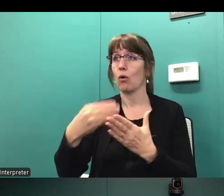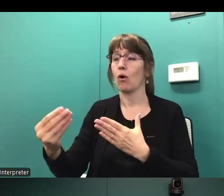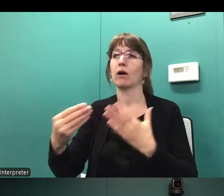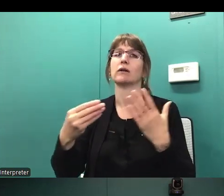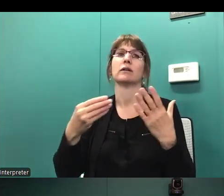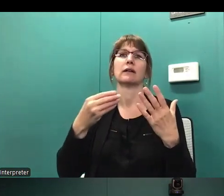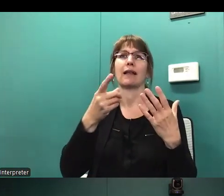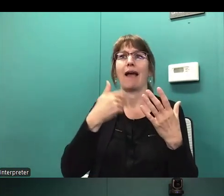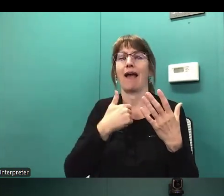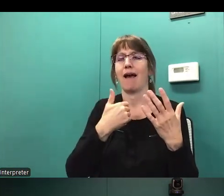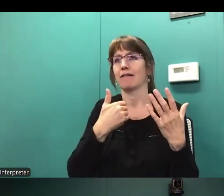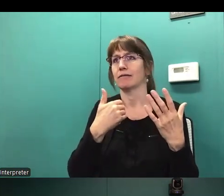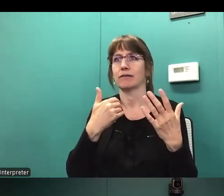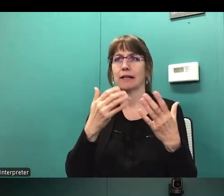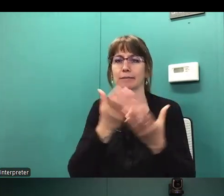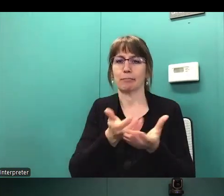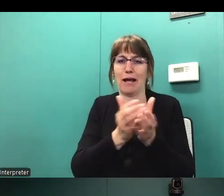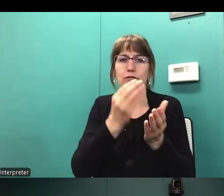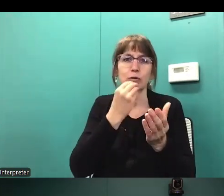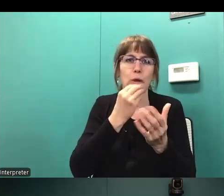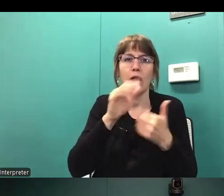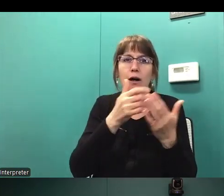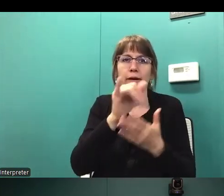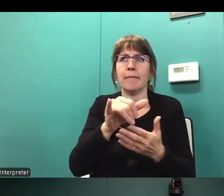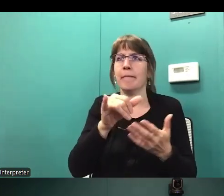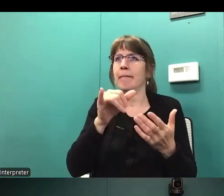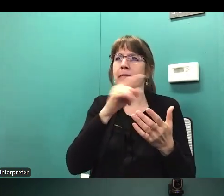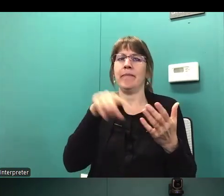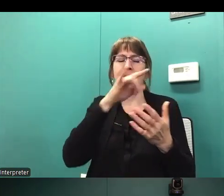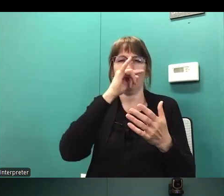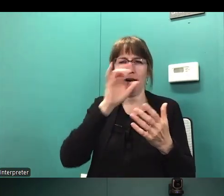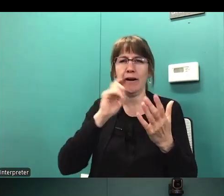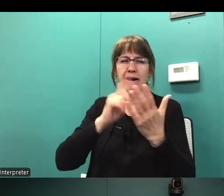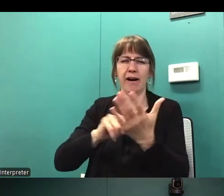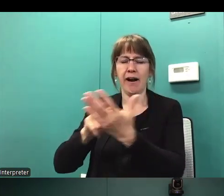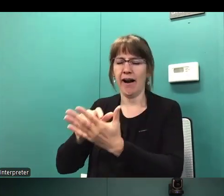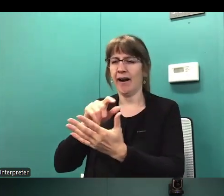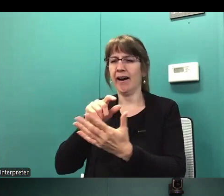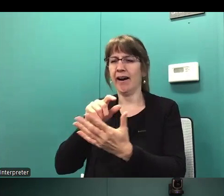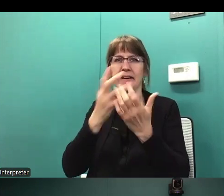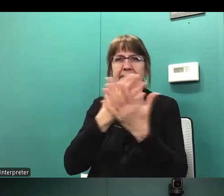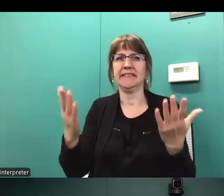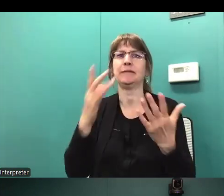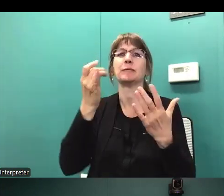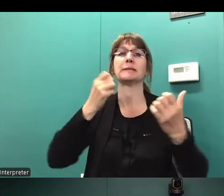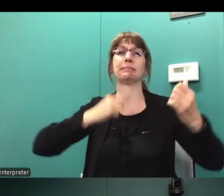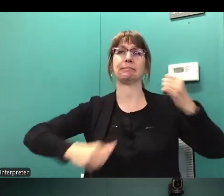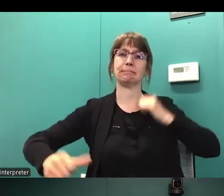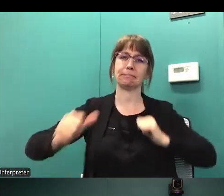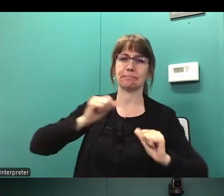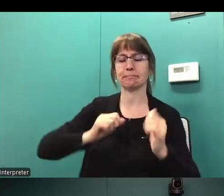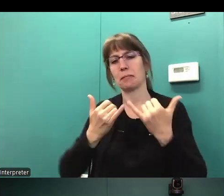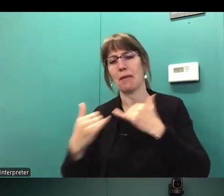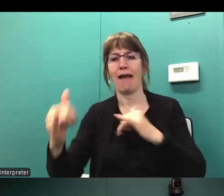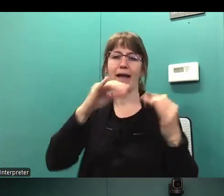food. And so it covers all these different bases of things. They're going to recognize several things on there. and then they're gonna play and act it out like it's their